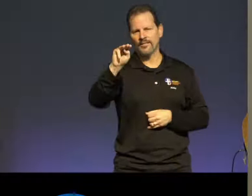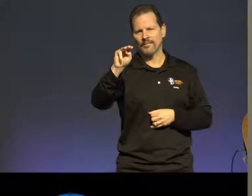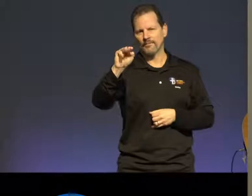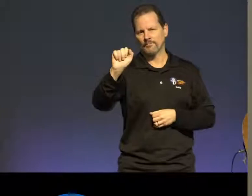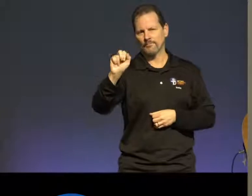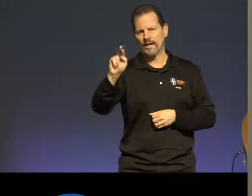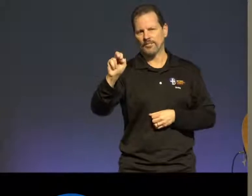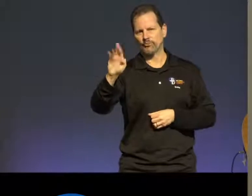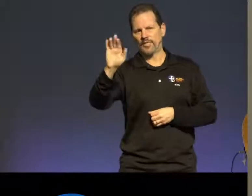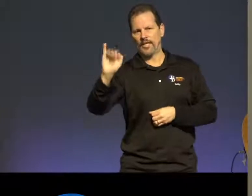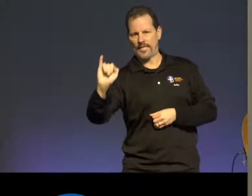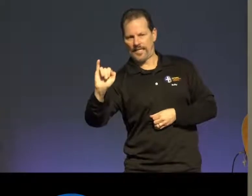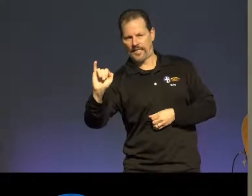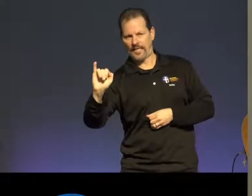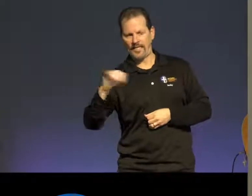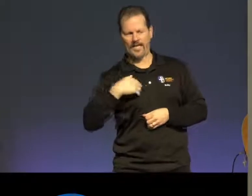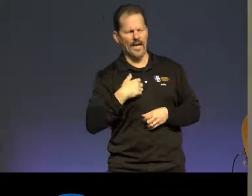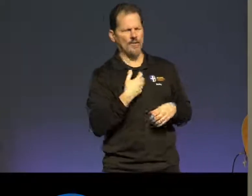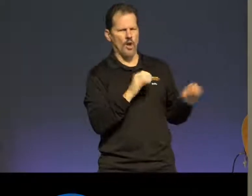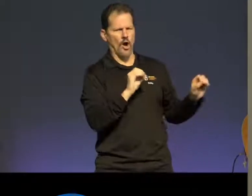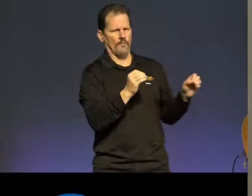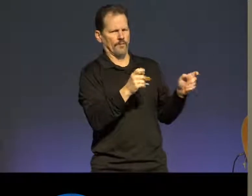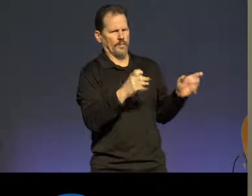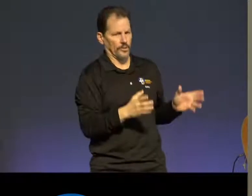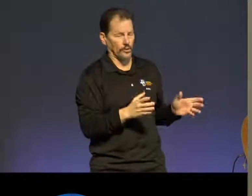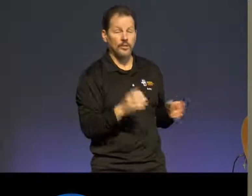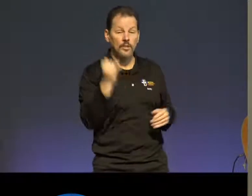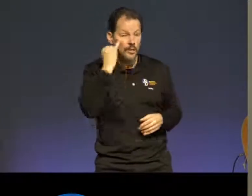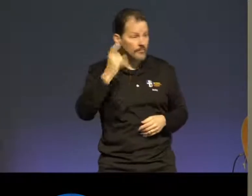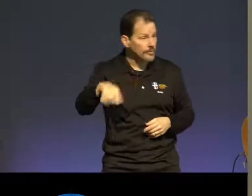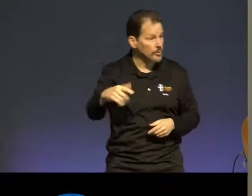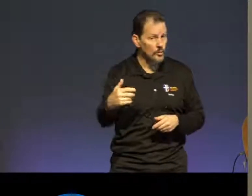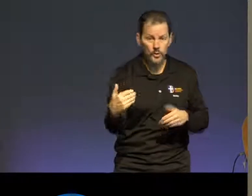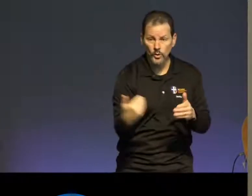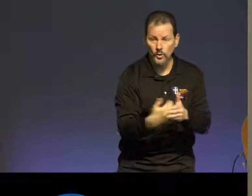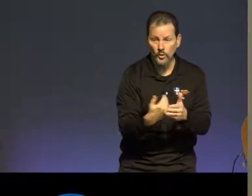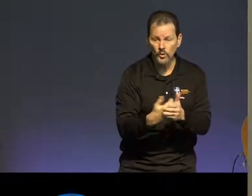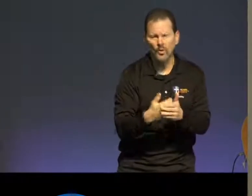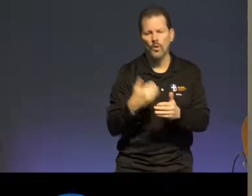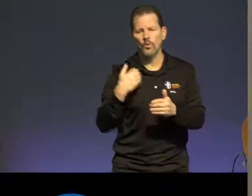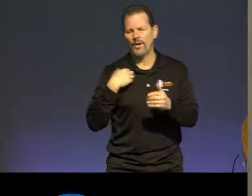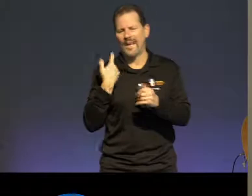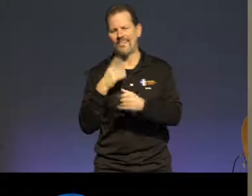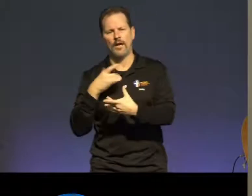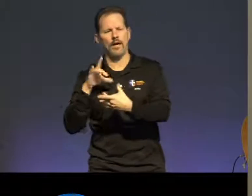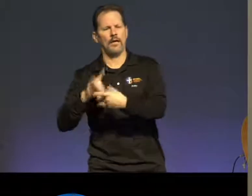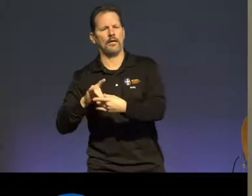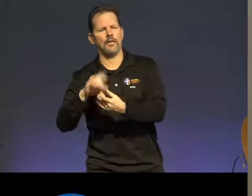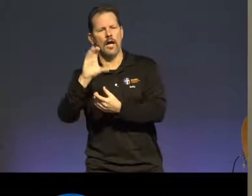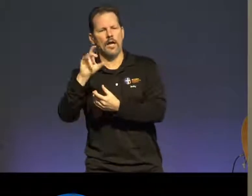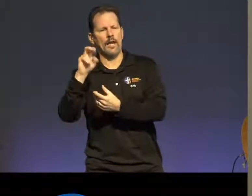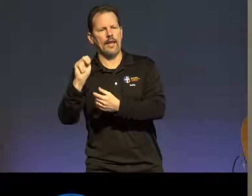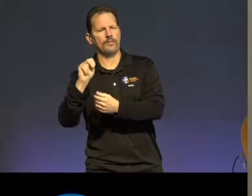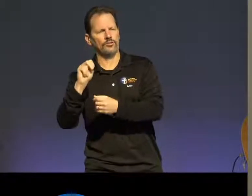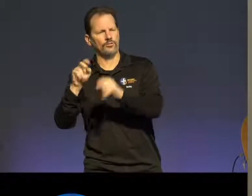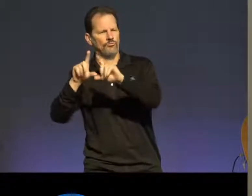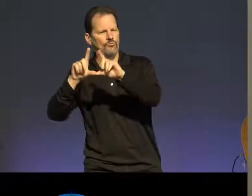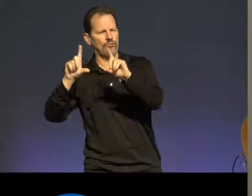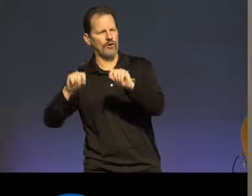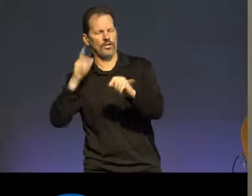And I wanted to mention, if you're new with us, you can fill out a connection card. There's one in the back of the seat in front of you, or you can go on our